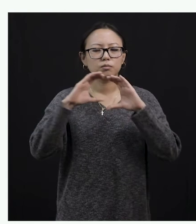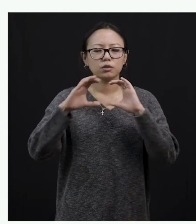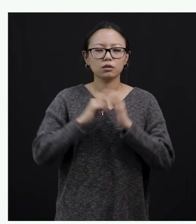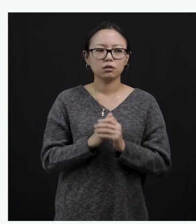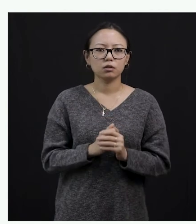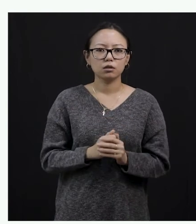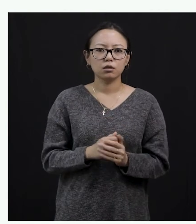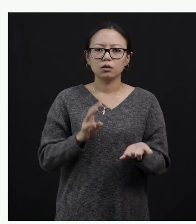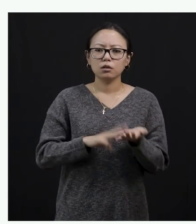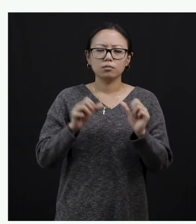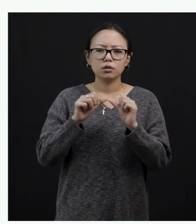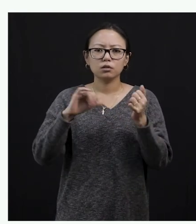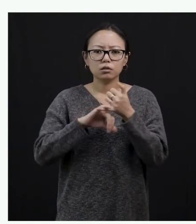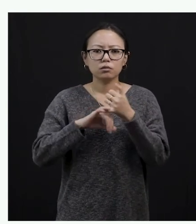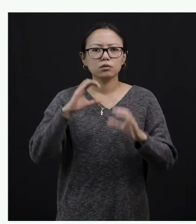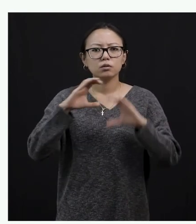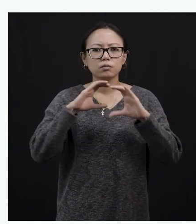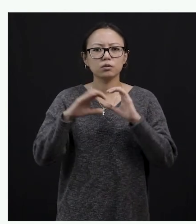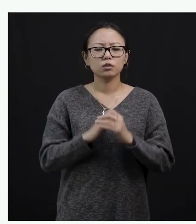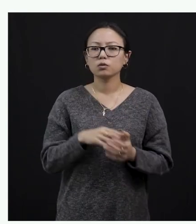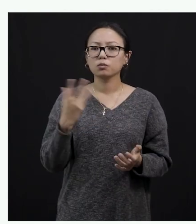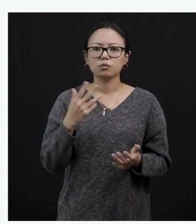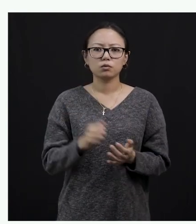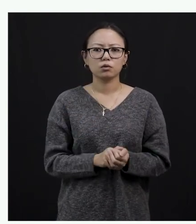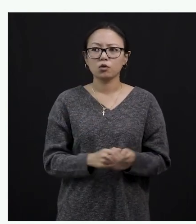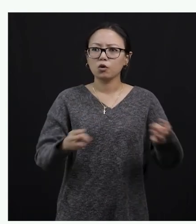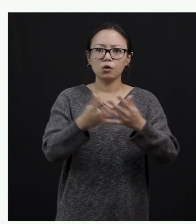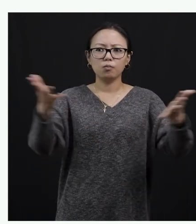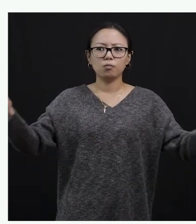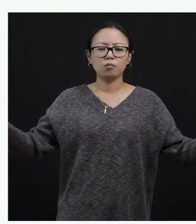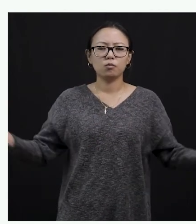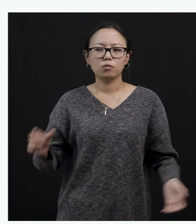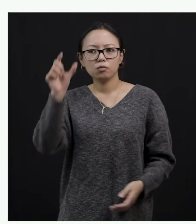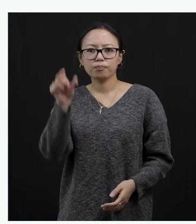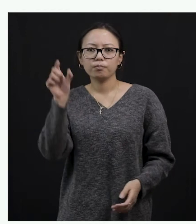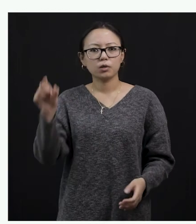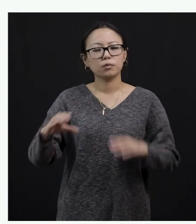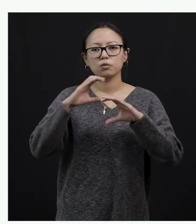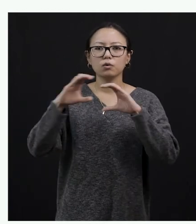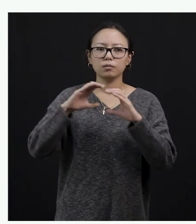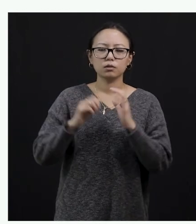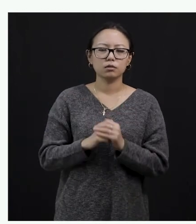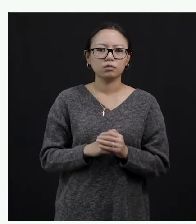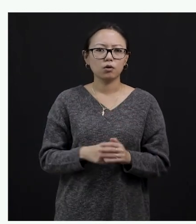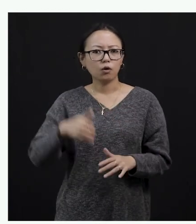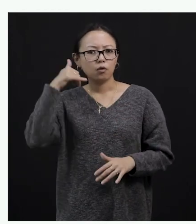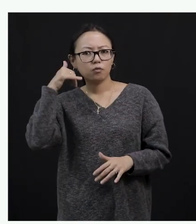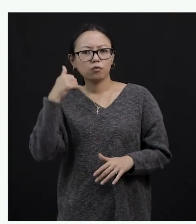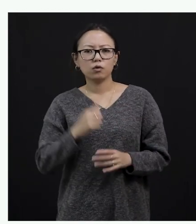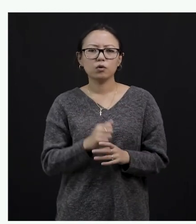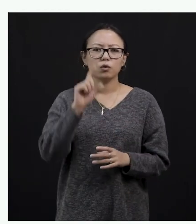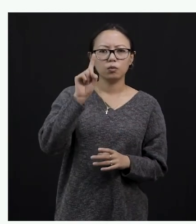are communicating with more people, okay? See, over the phone we can tell a message to only one or two person,